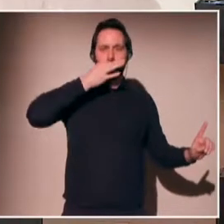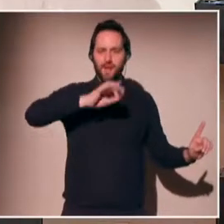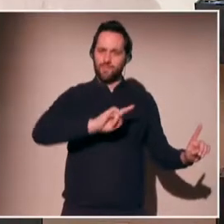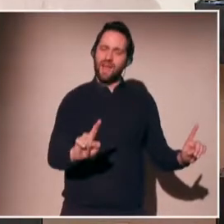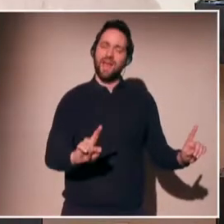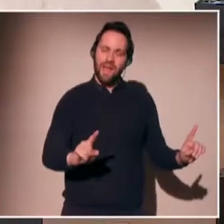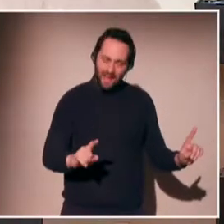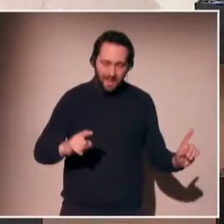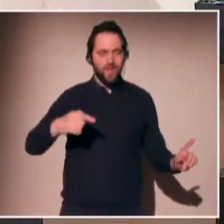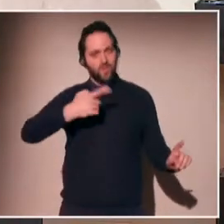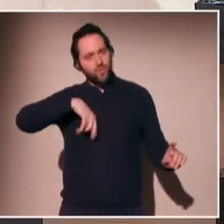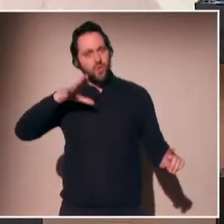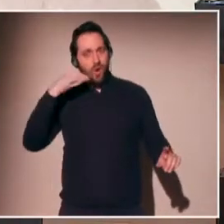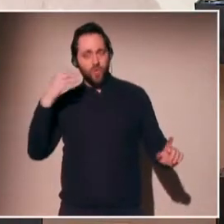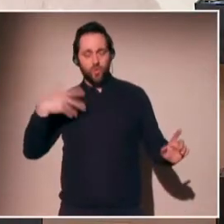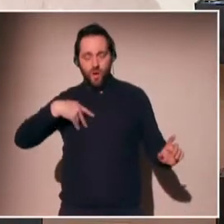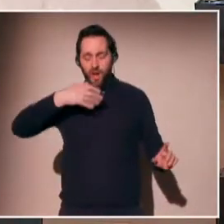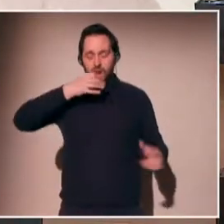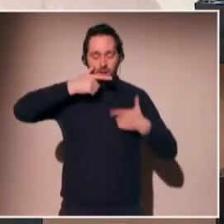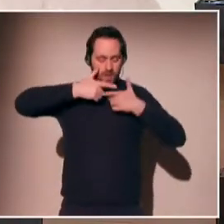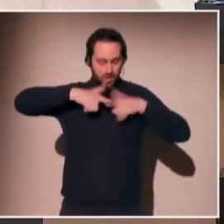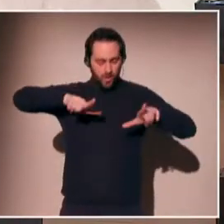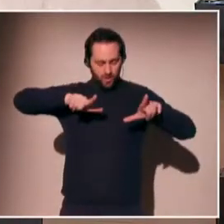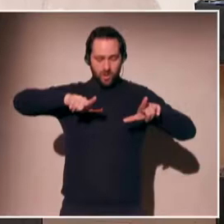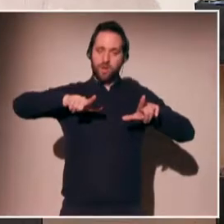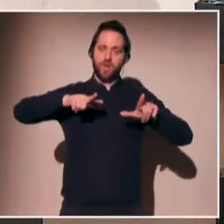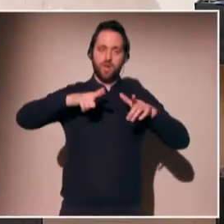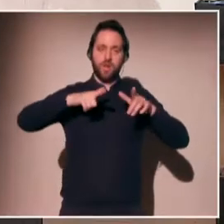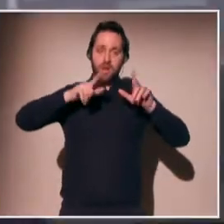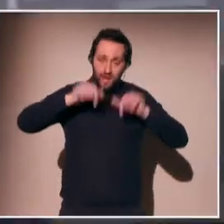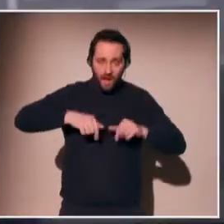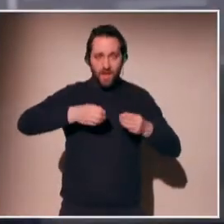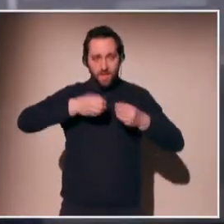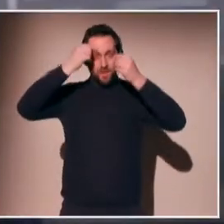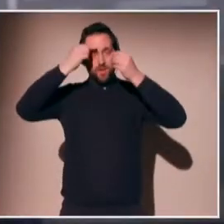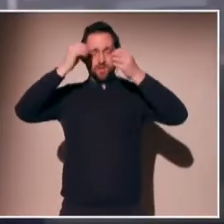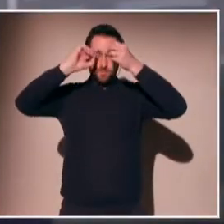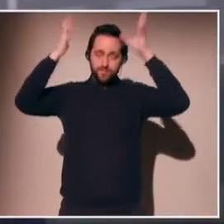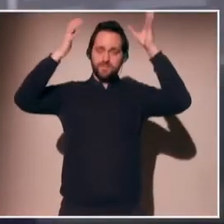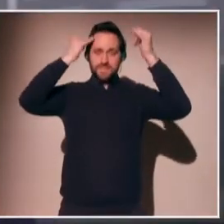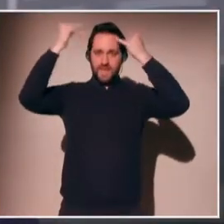difference between us and other species, language. And it's why I think